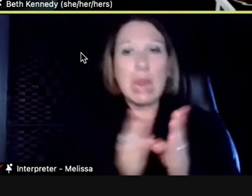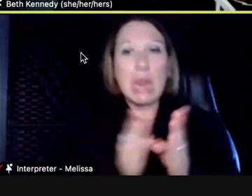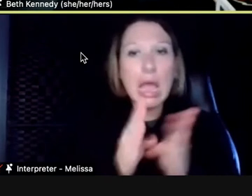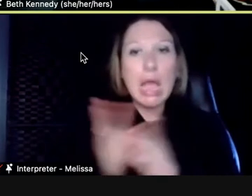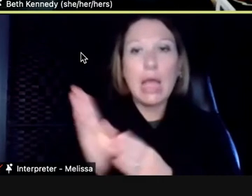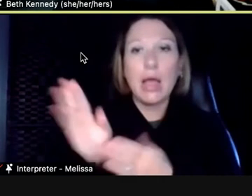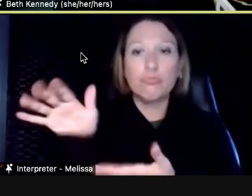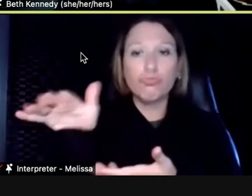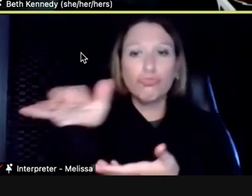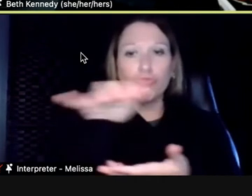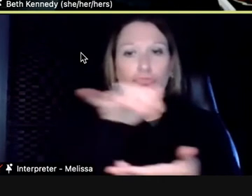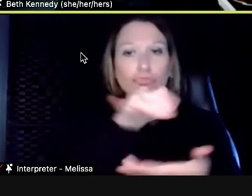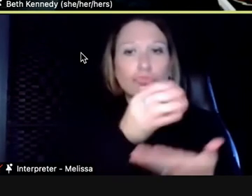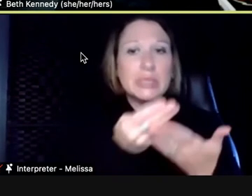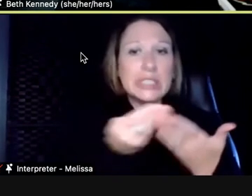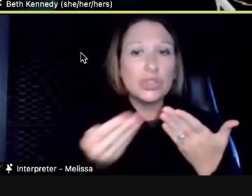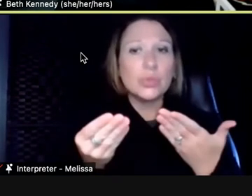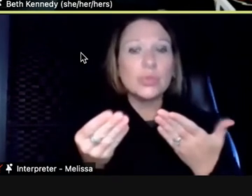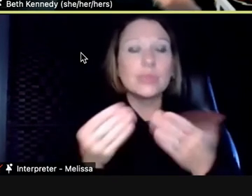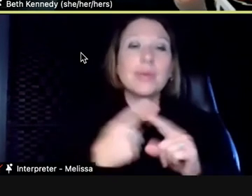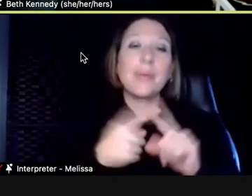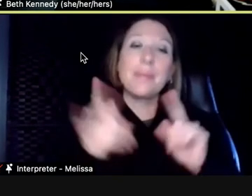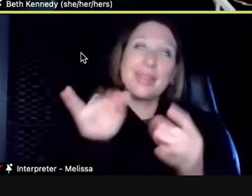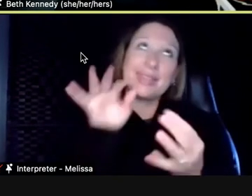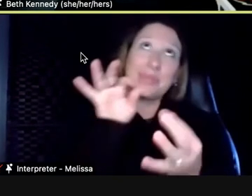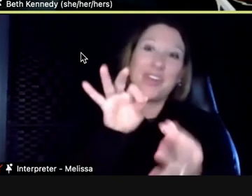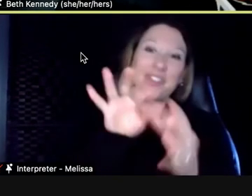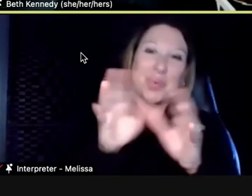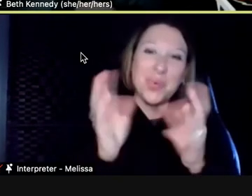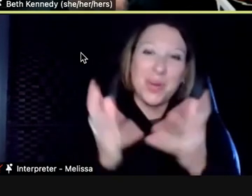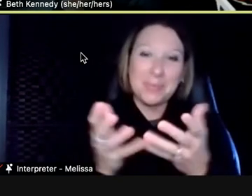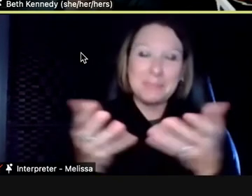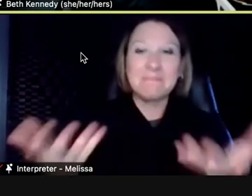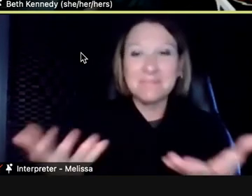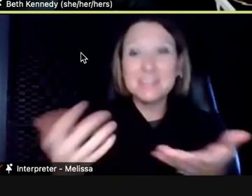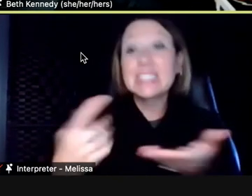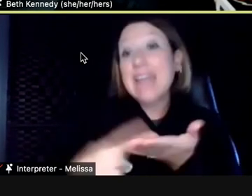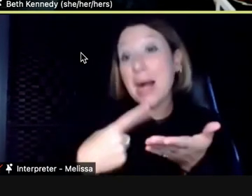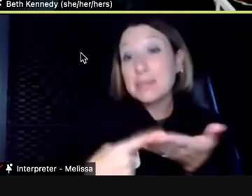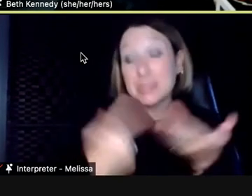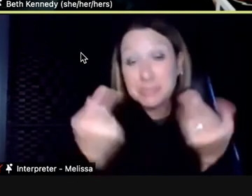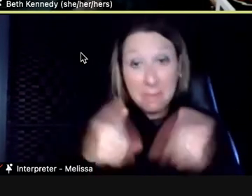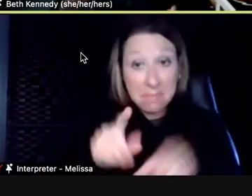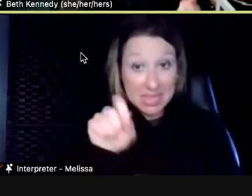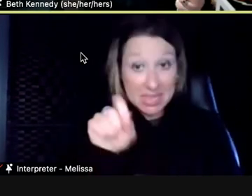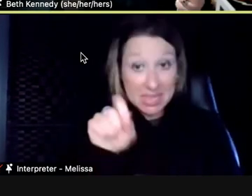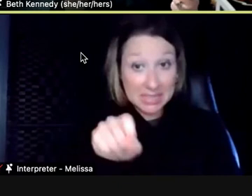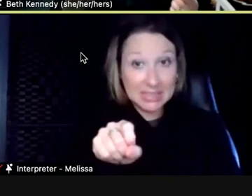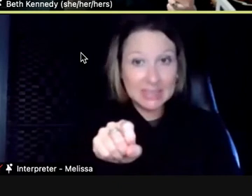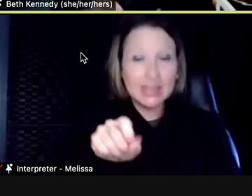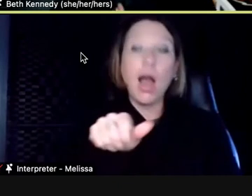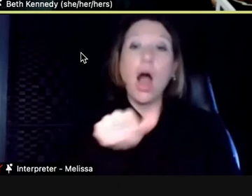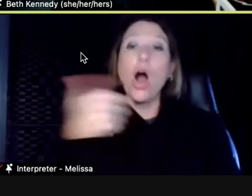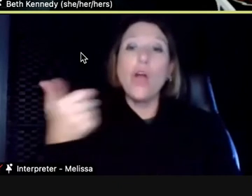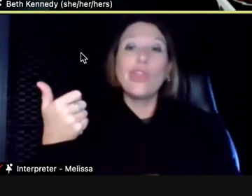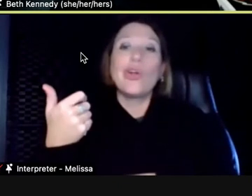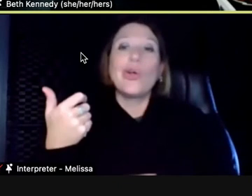materials. But that's a perfect world. So we can have that sometimes, but other times we need to